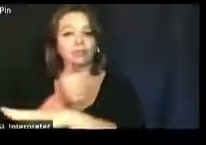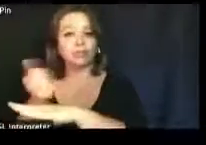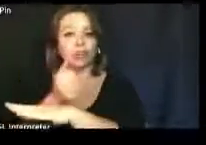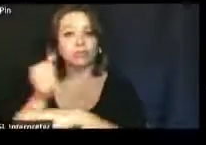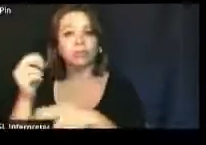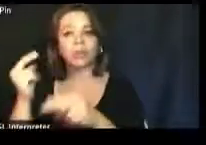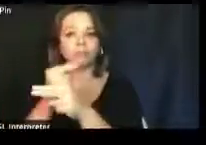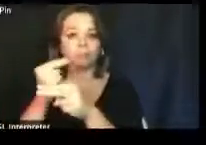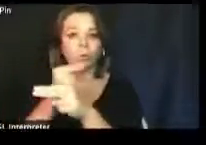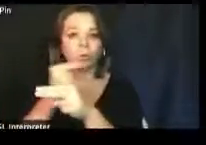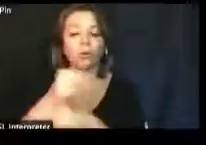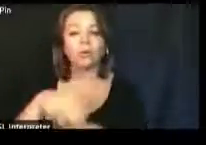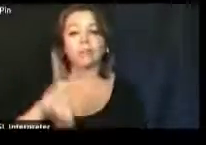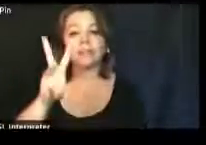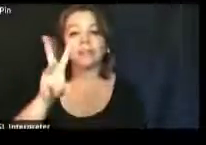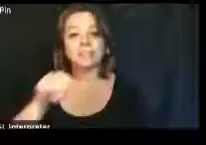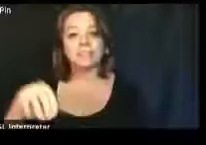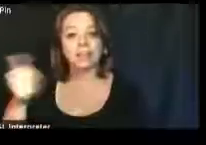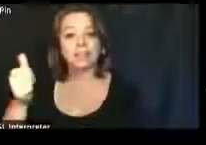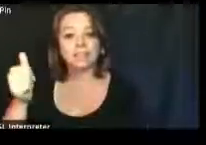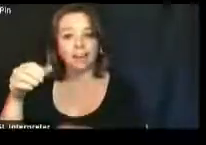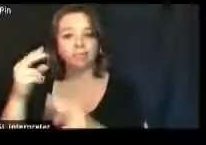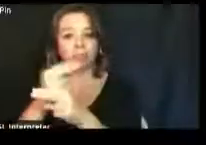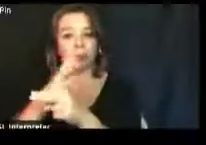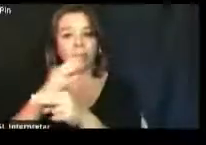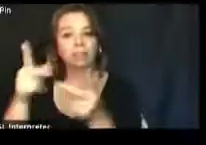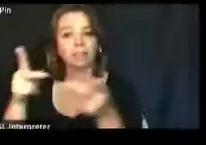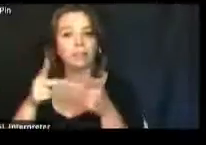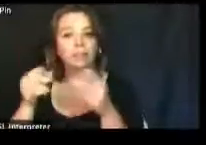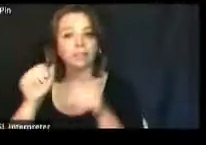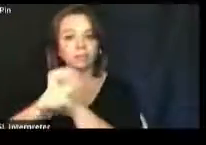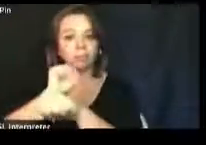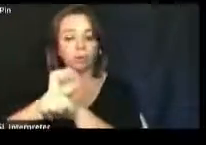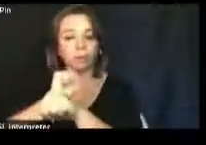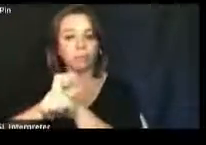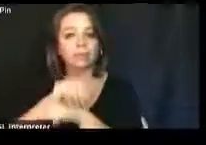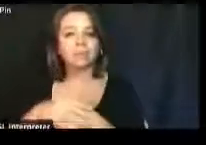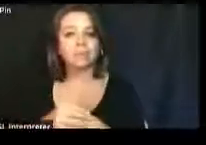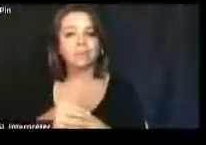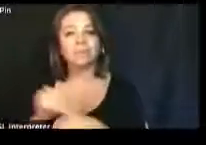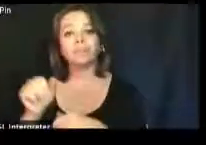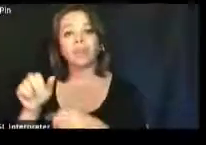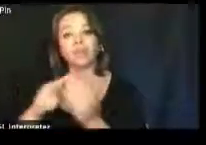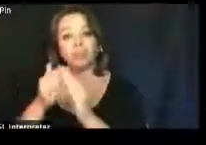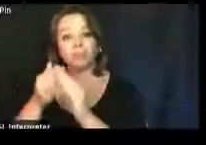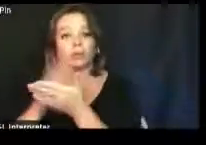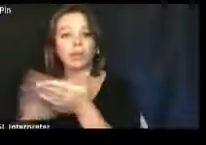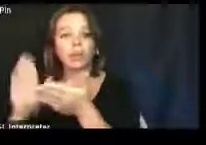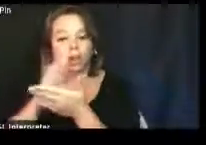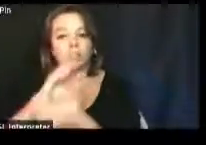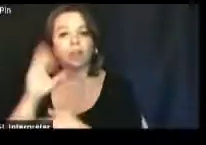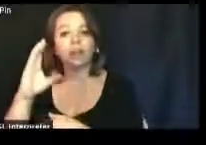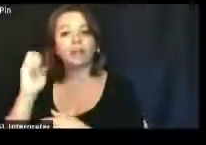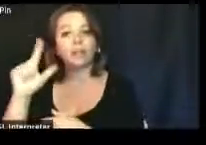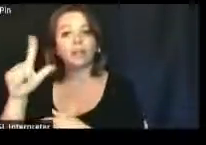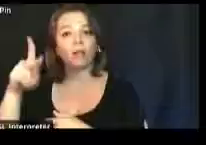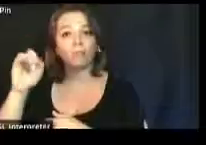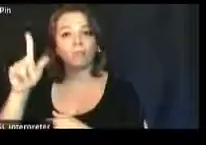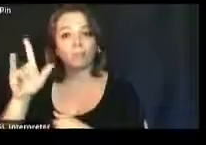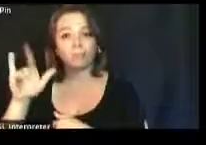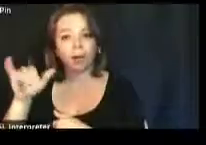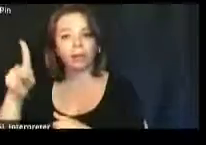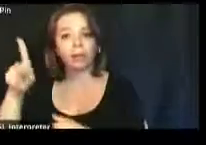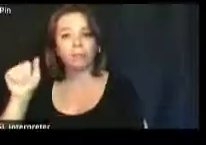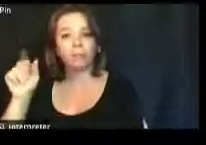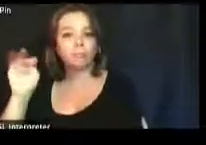10 freeways and places of employment, such as the Mount San Antonio Community College and Cal Poly Pomona. I